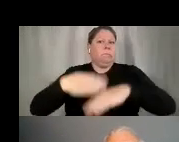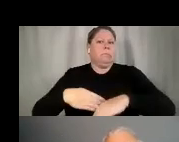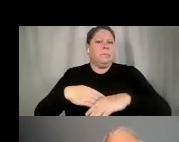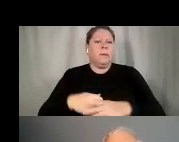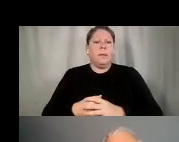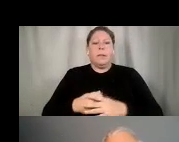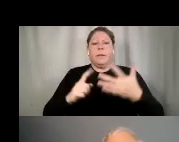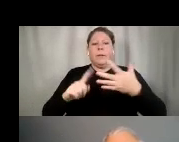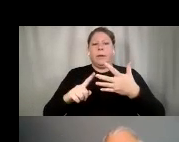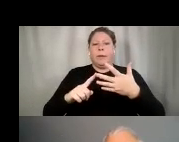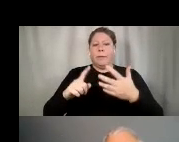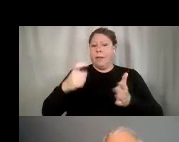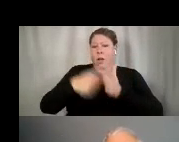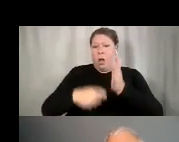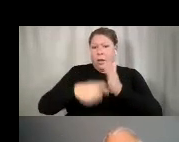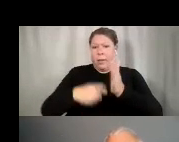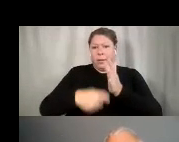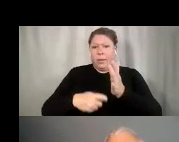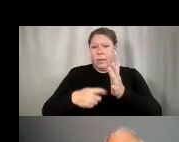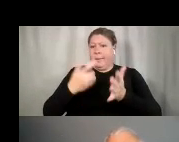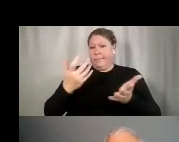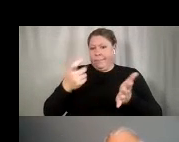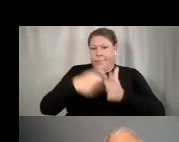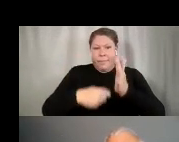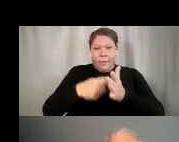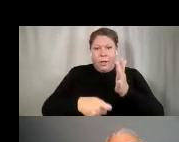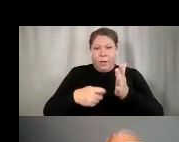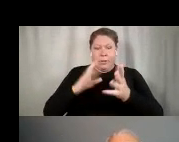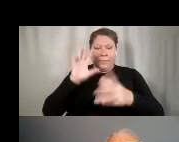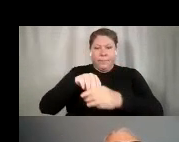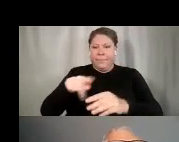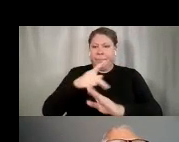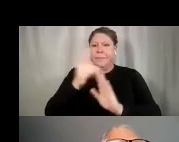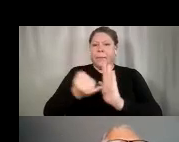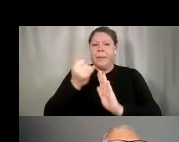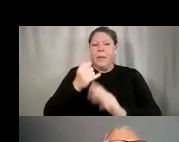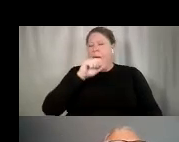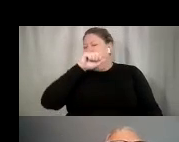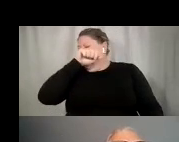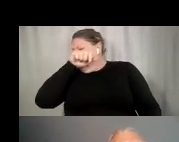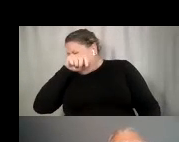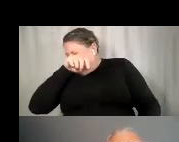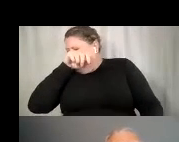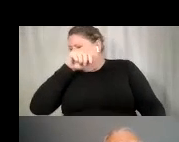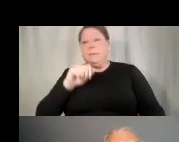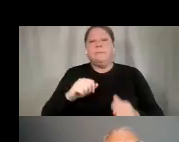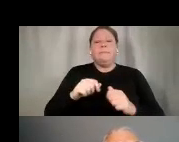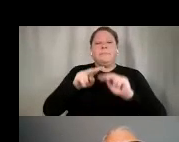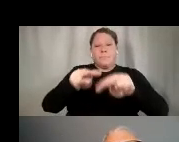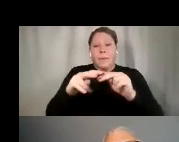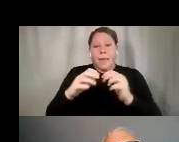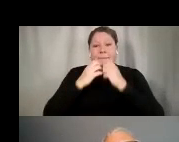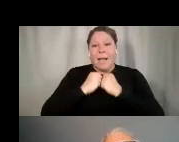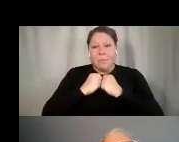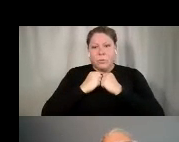issue or costs are part of the equation, costs are part of this project, look at value instead of cost. How